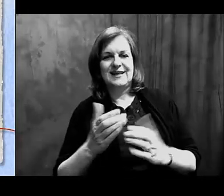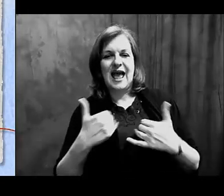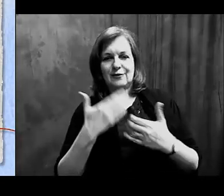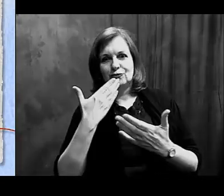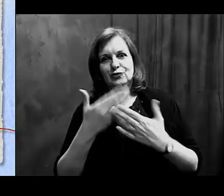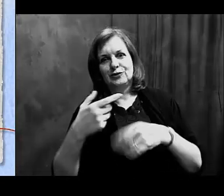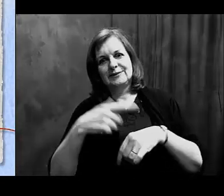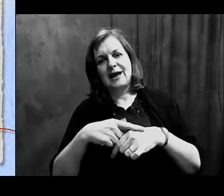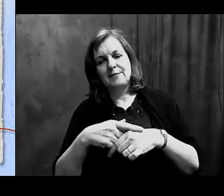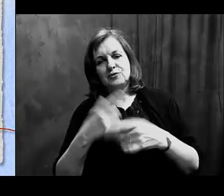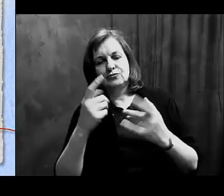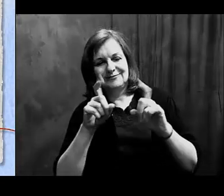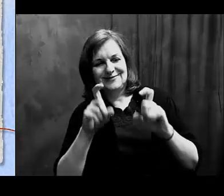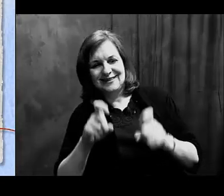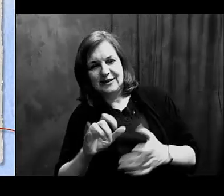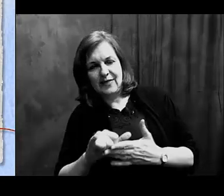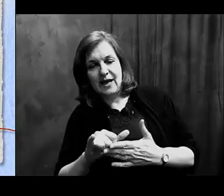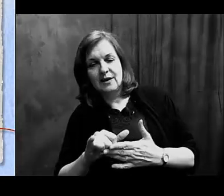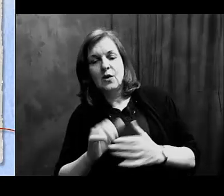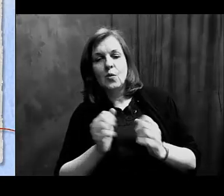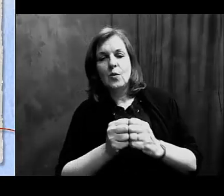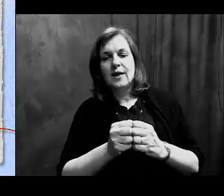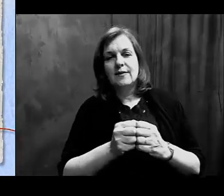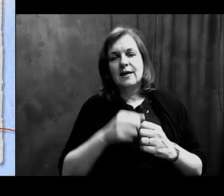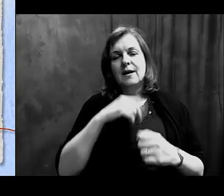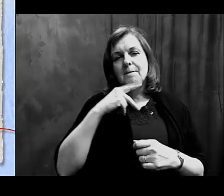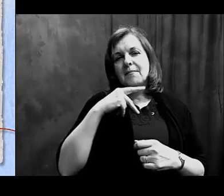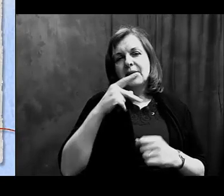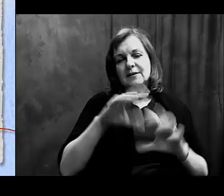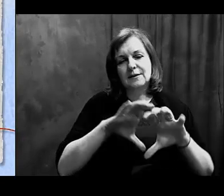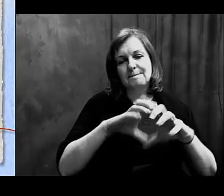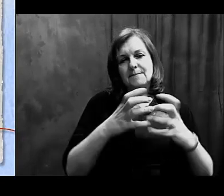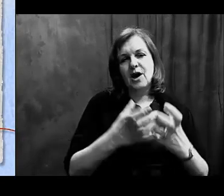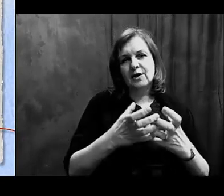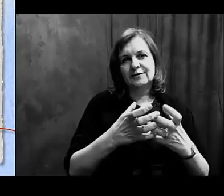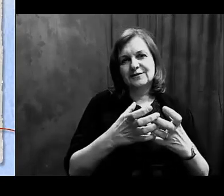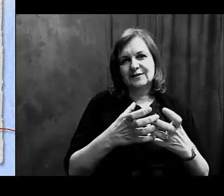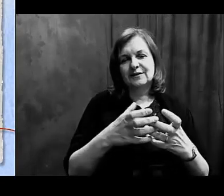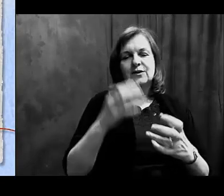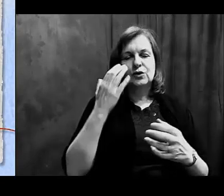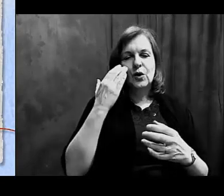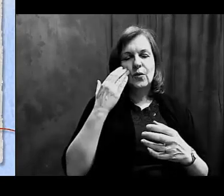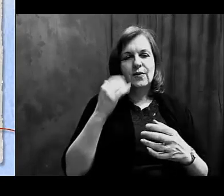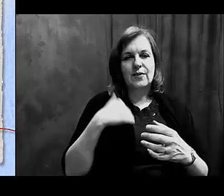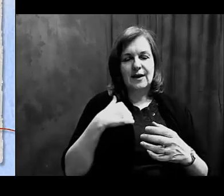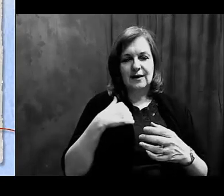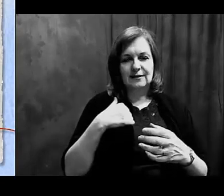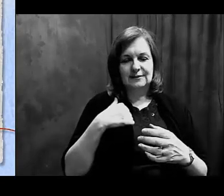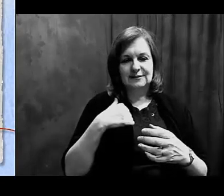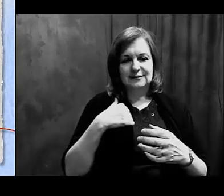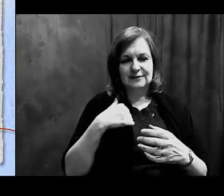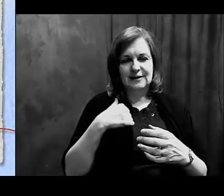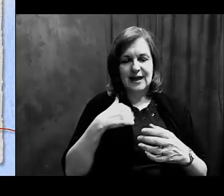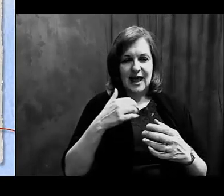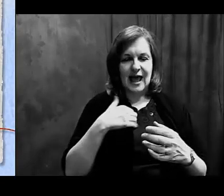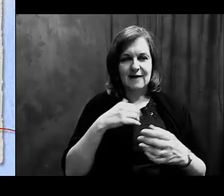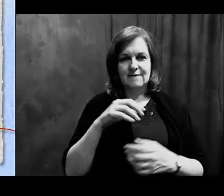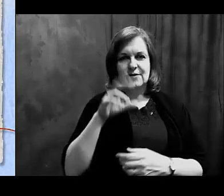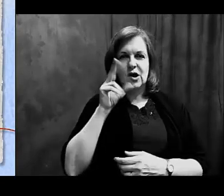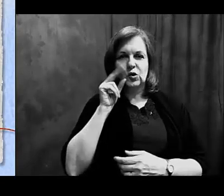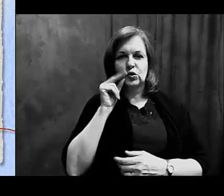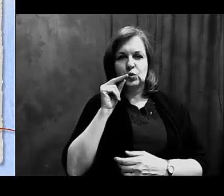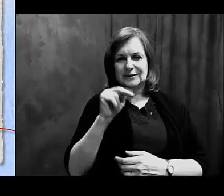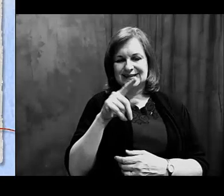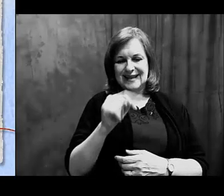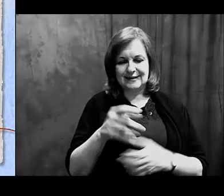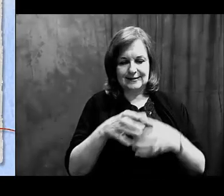time with this one, with those plastic balls from the ball pit at Playlands. Okay? And they surrounded gray